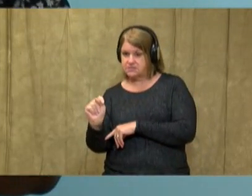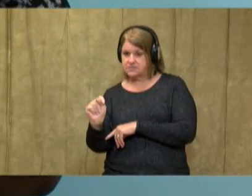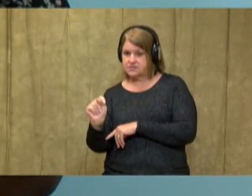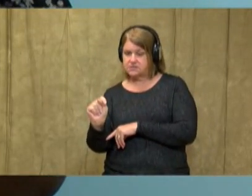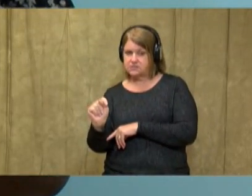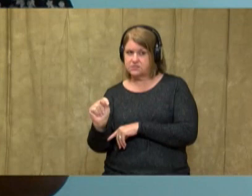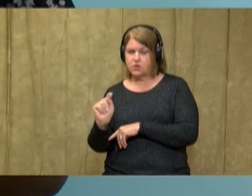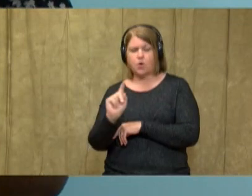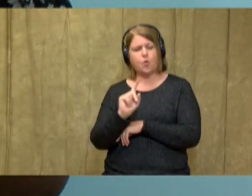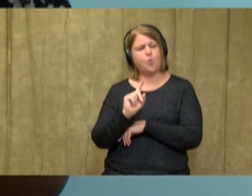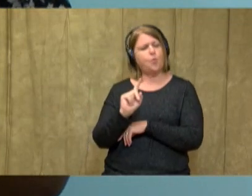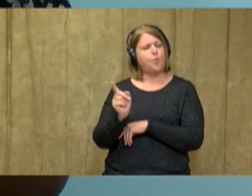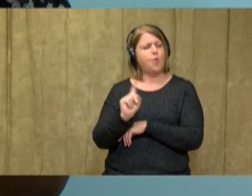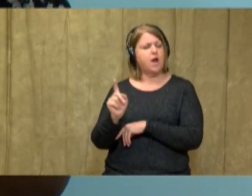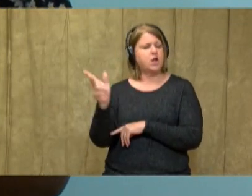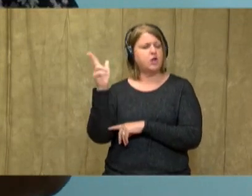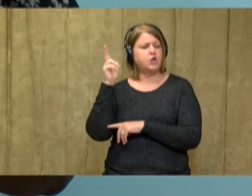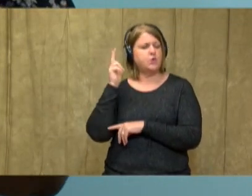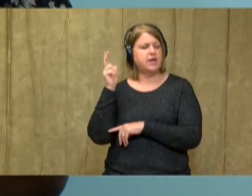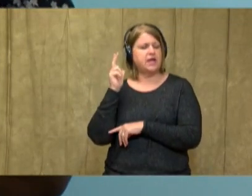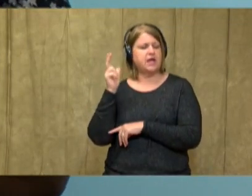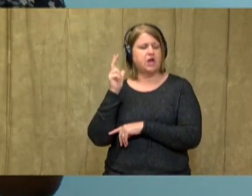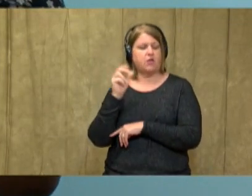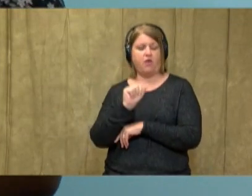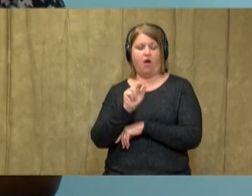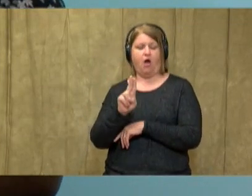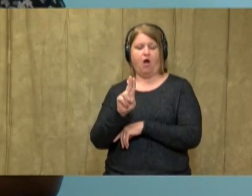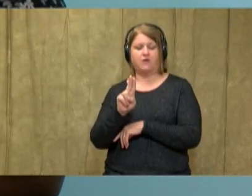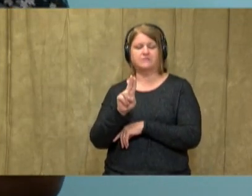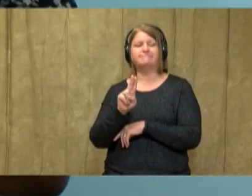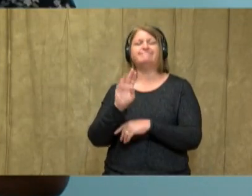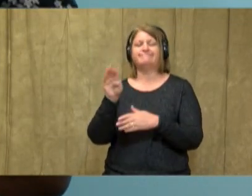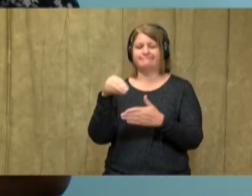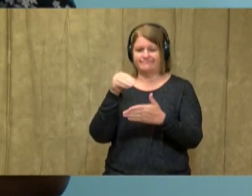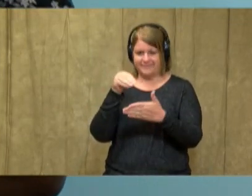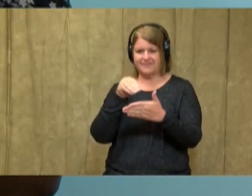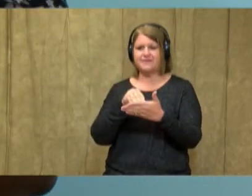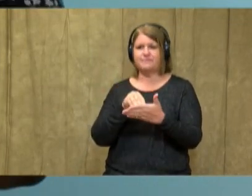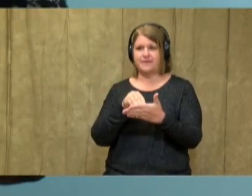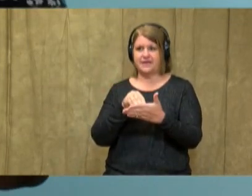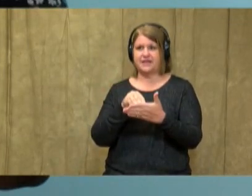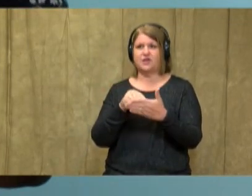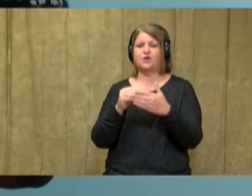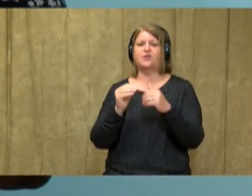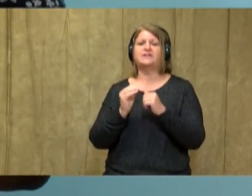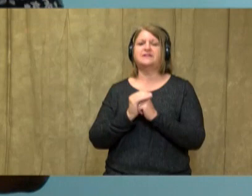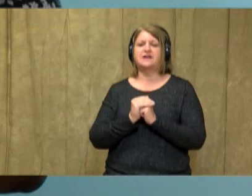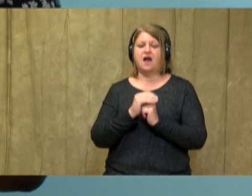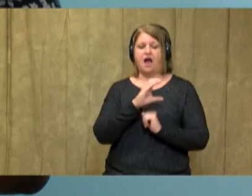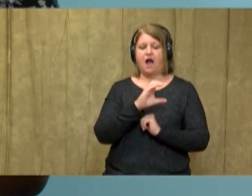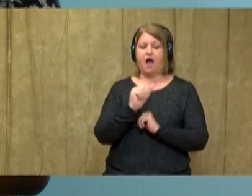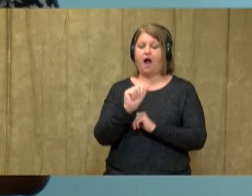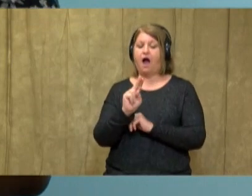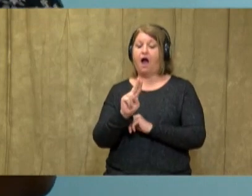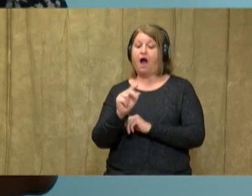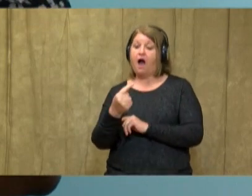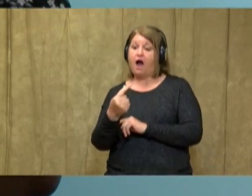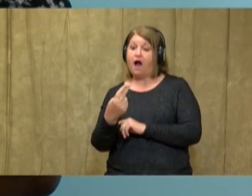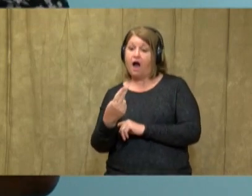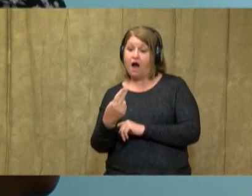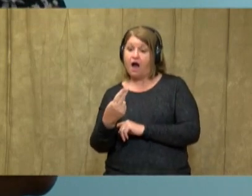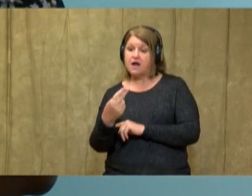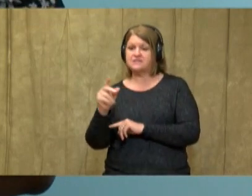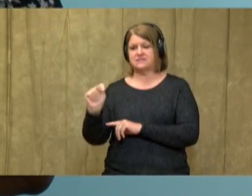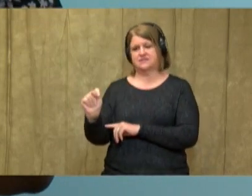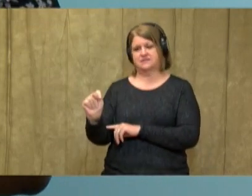Where do you hear that ah sound? That's right, we hear it in the middle of the word. K, ought. So